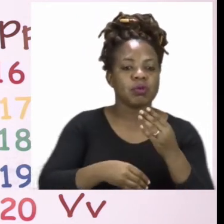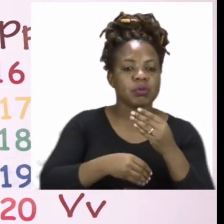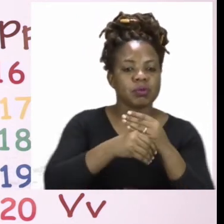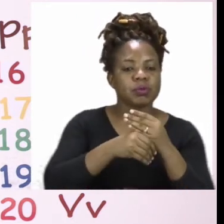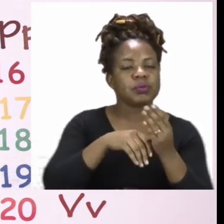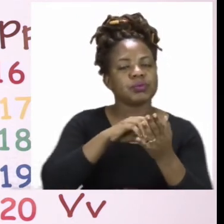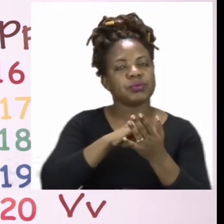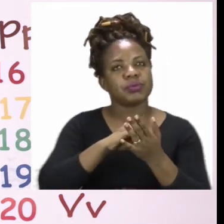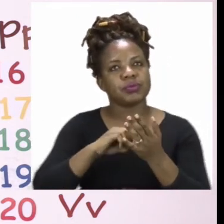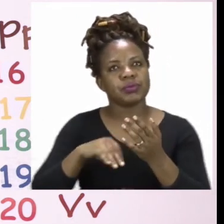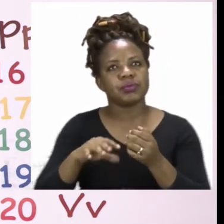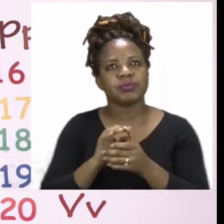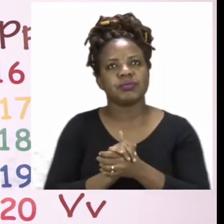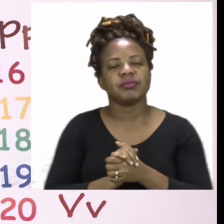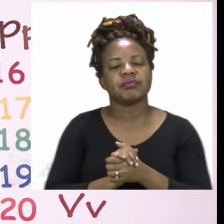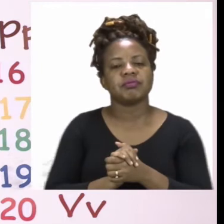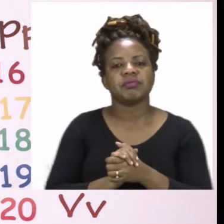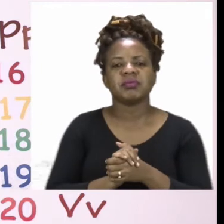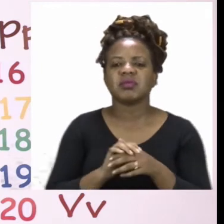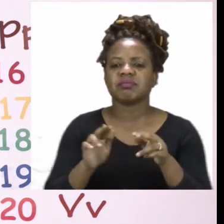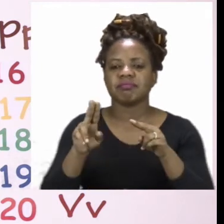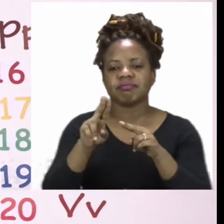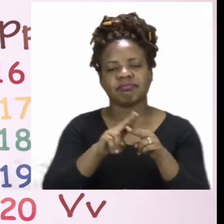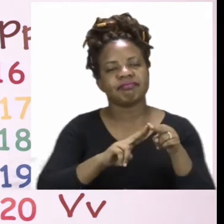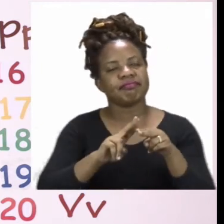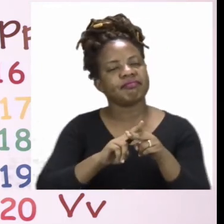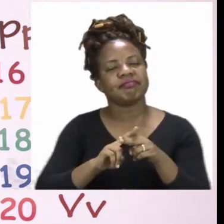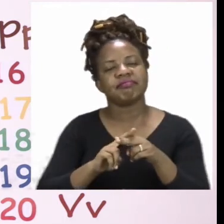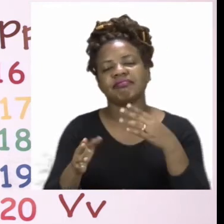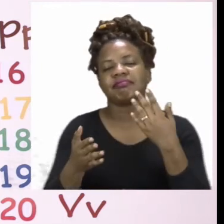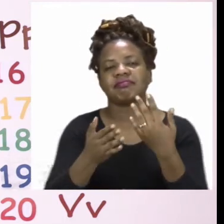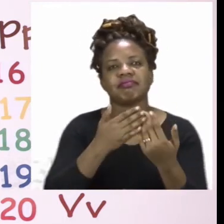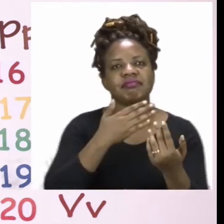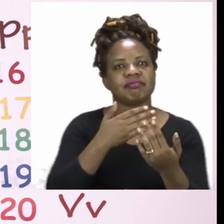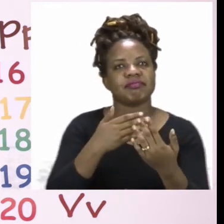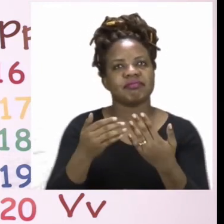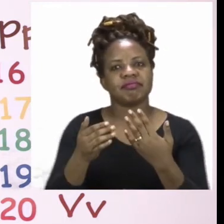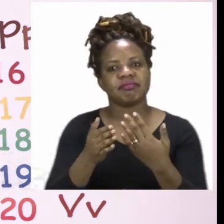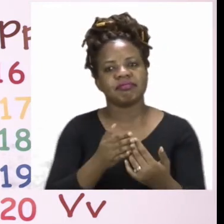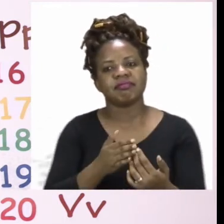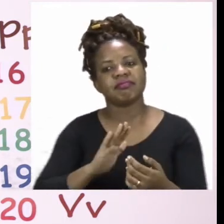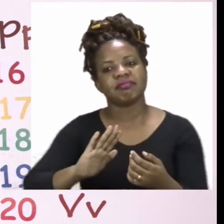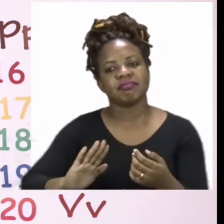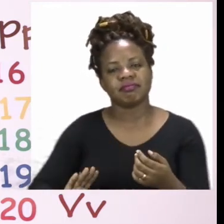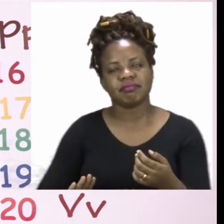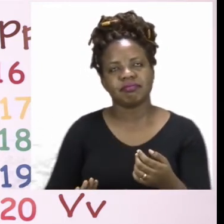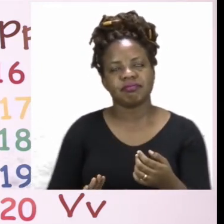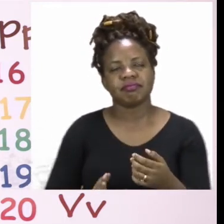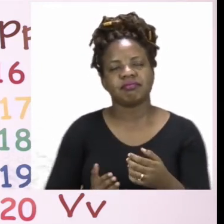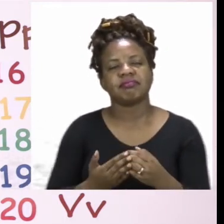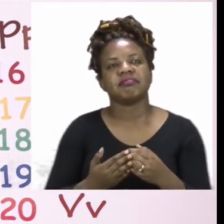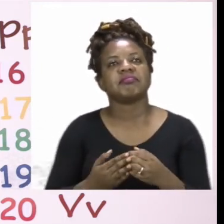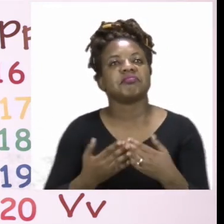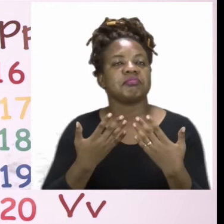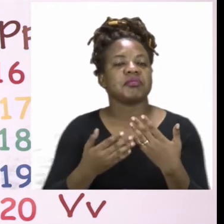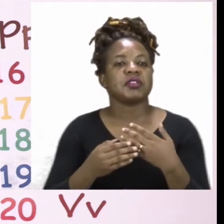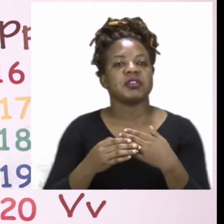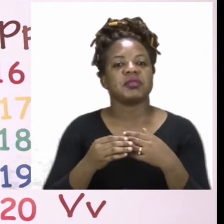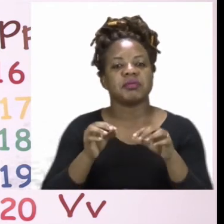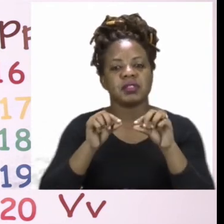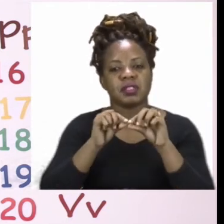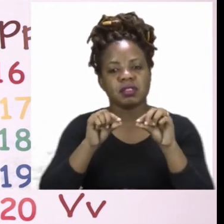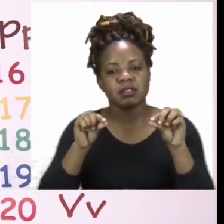be afraid to use counters or sticks or your number line as well as your